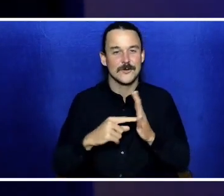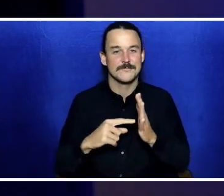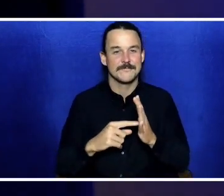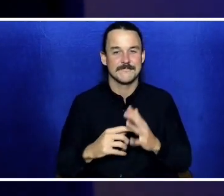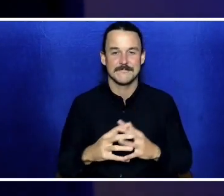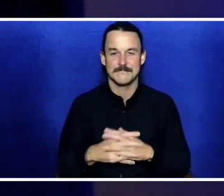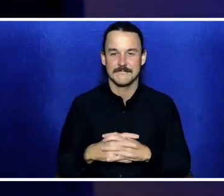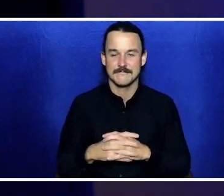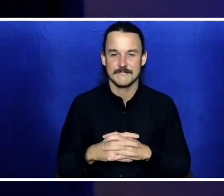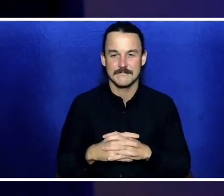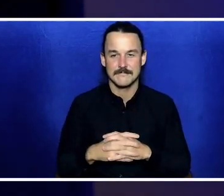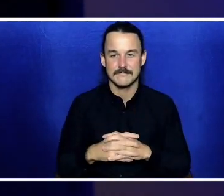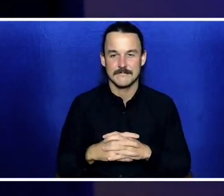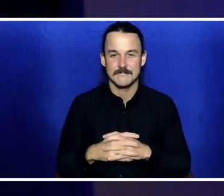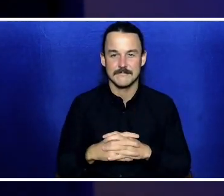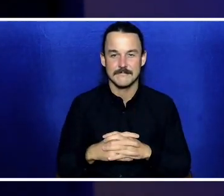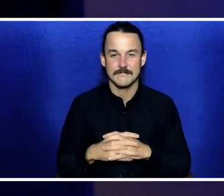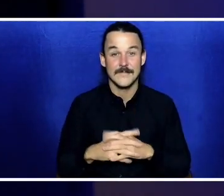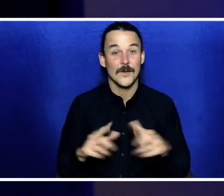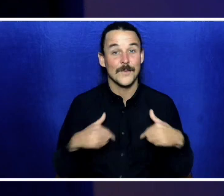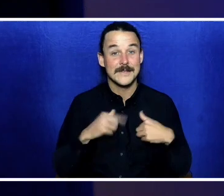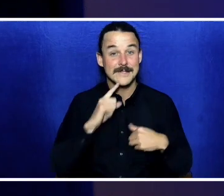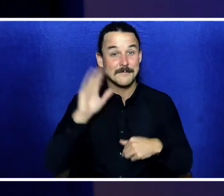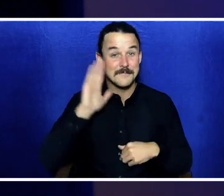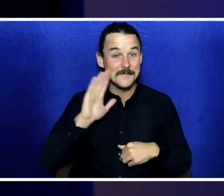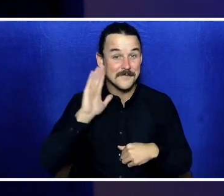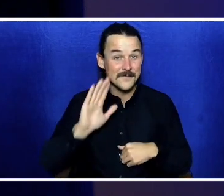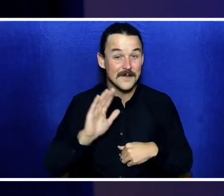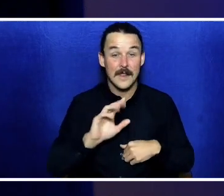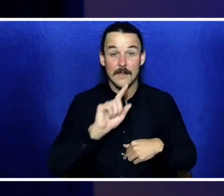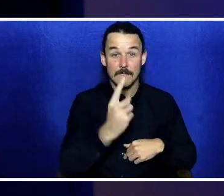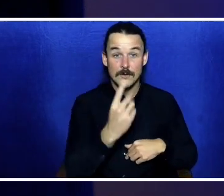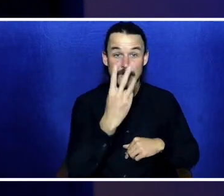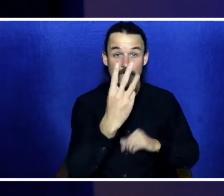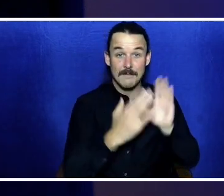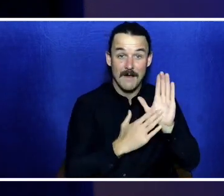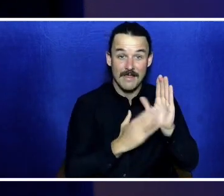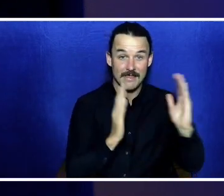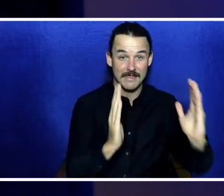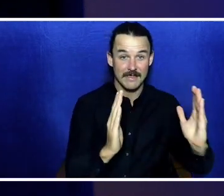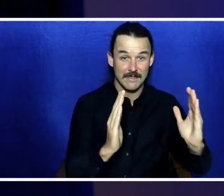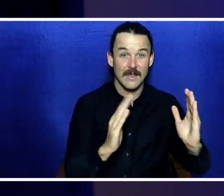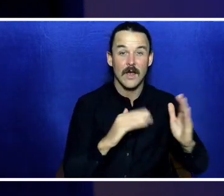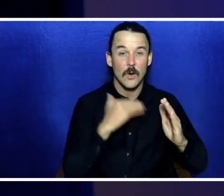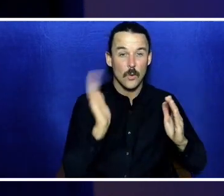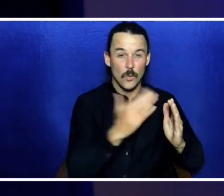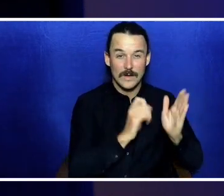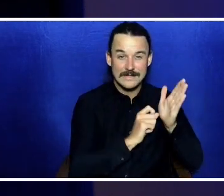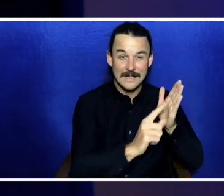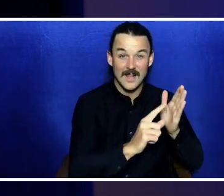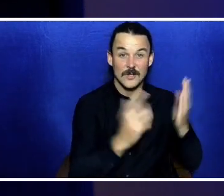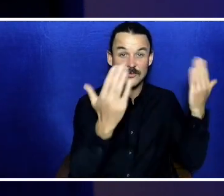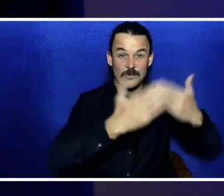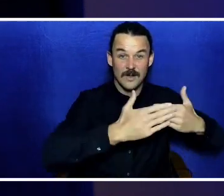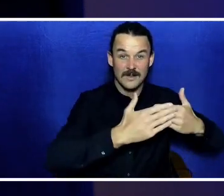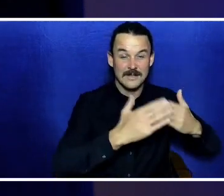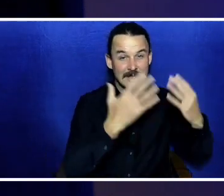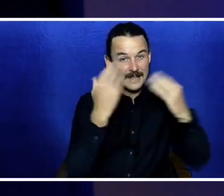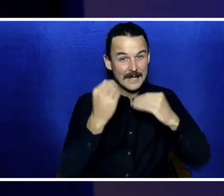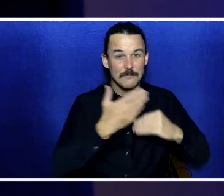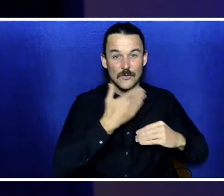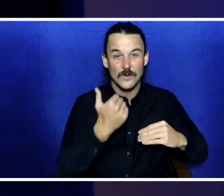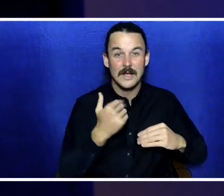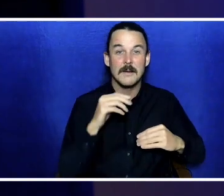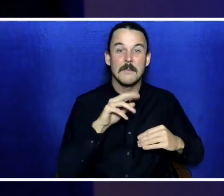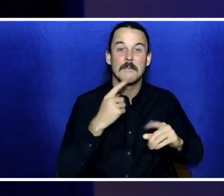earlier, Victorian Opera's first quarter goes on sale tonight. That includes The Sleeping Beauty and our double bill. Subscriptions will be on sale for